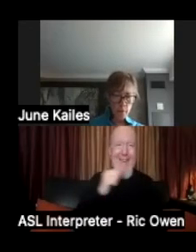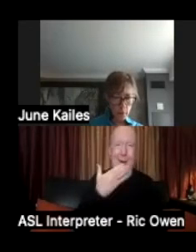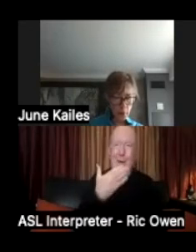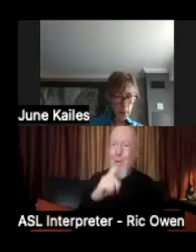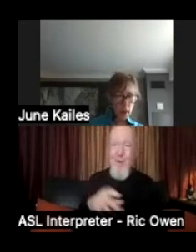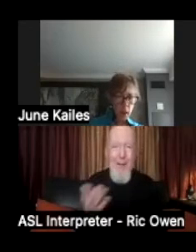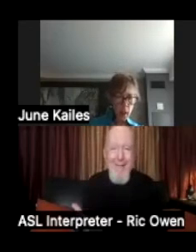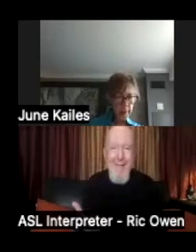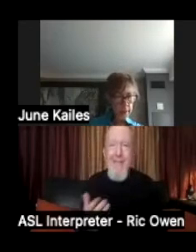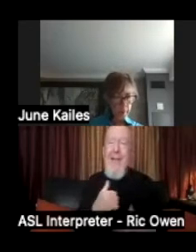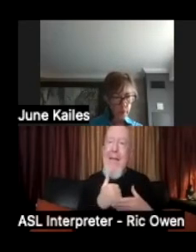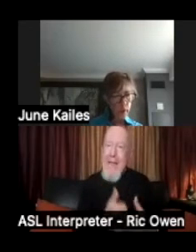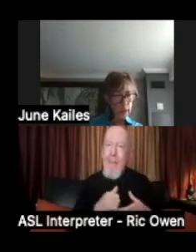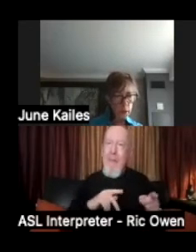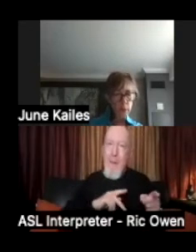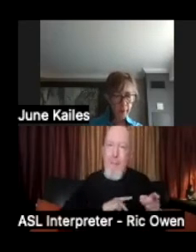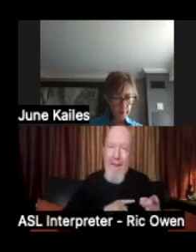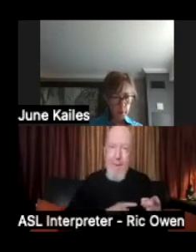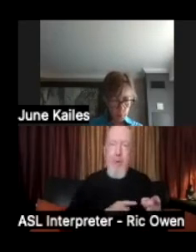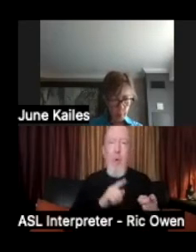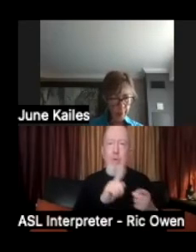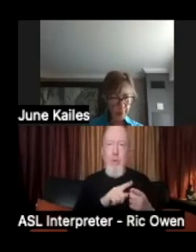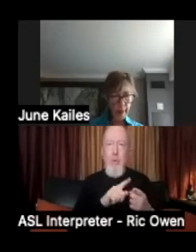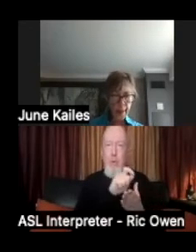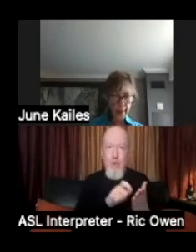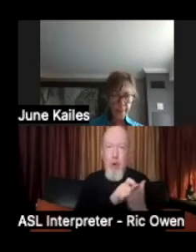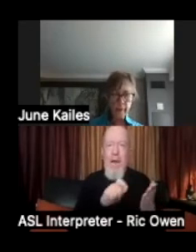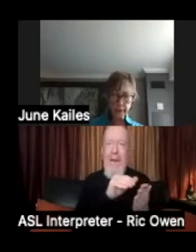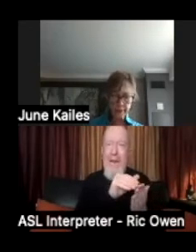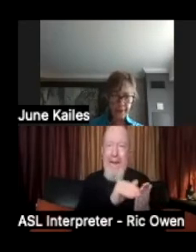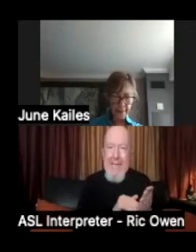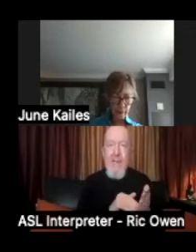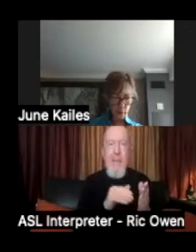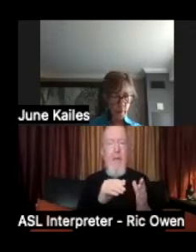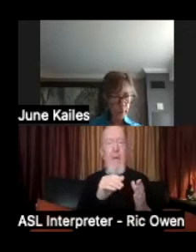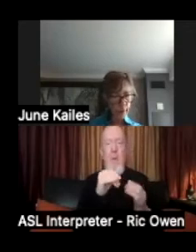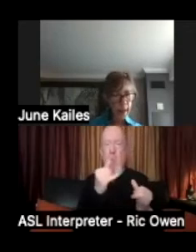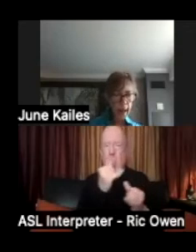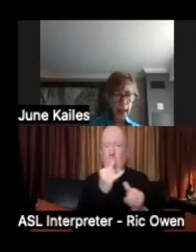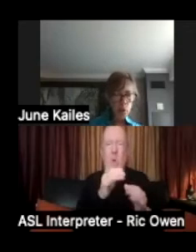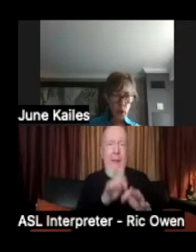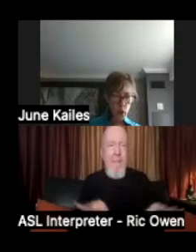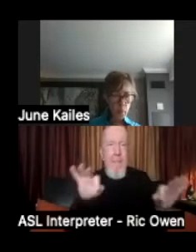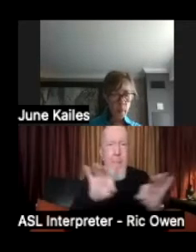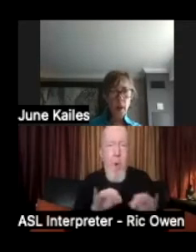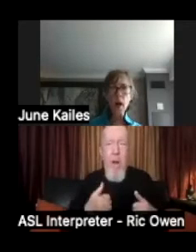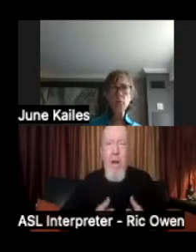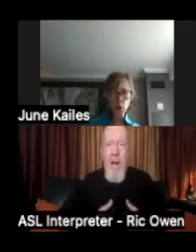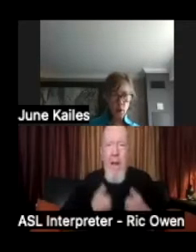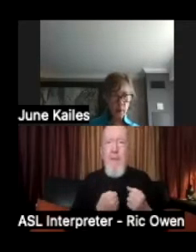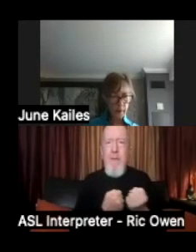and review a list of critical life supporting and life sustaining equipment and